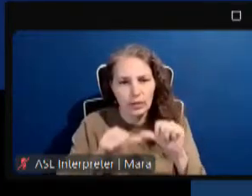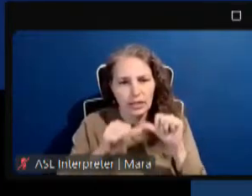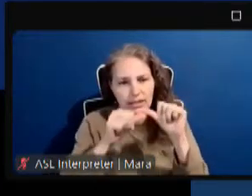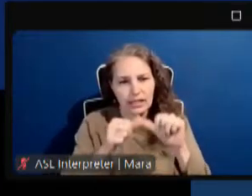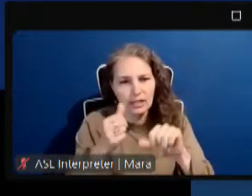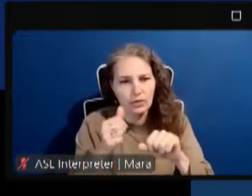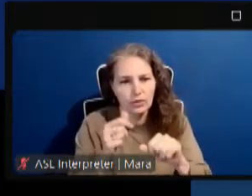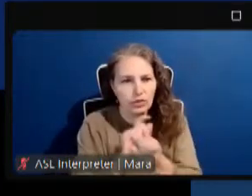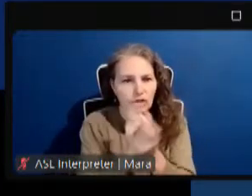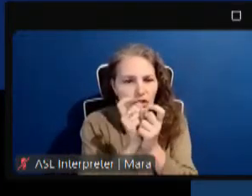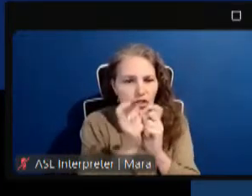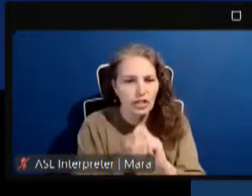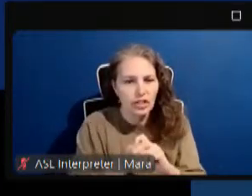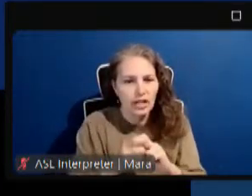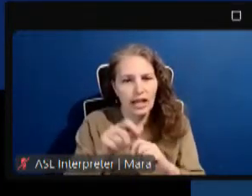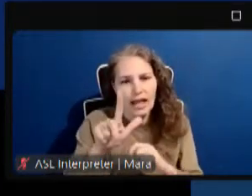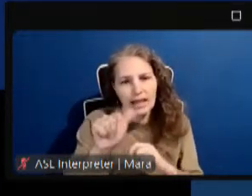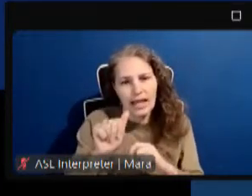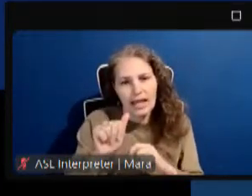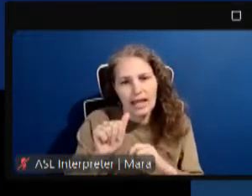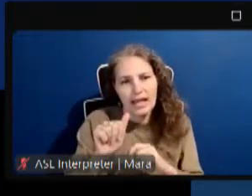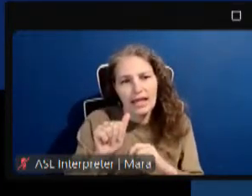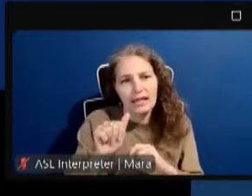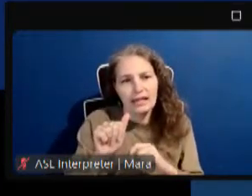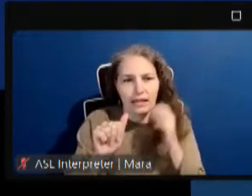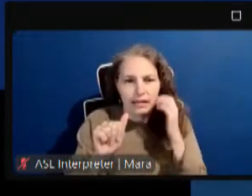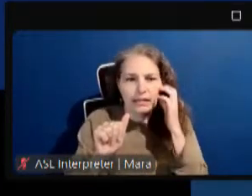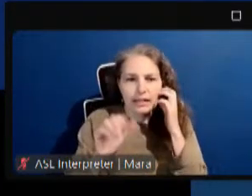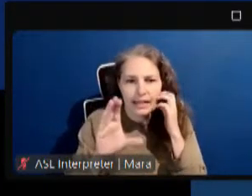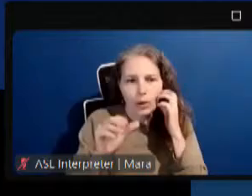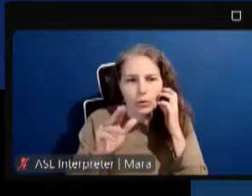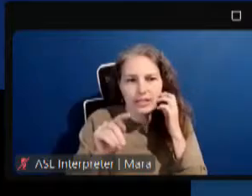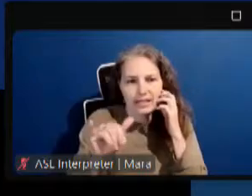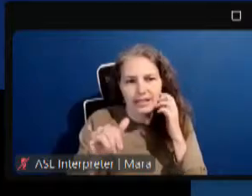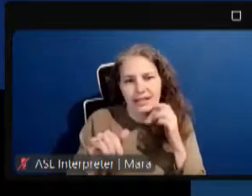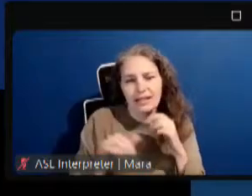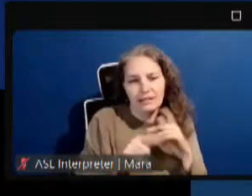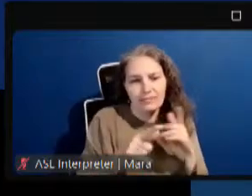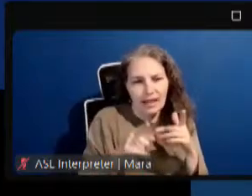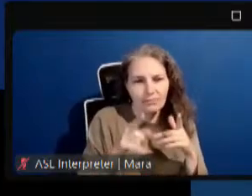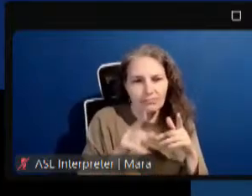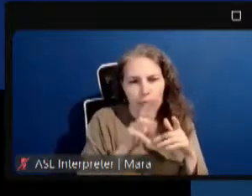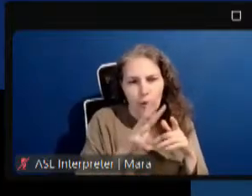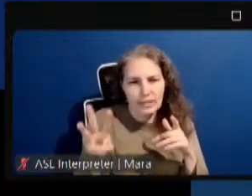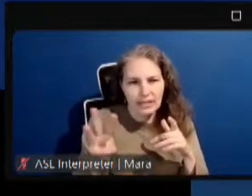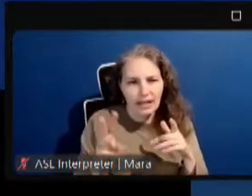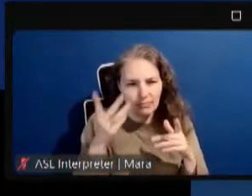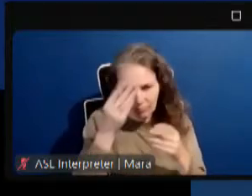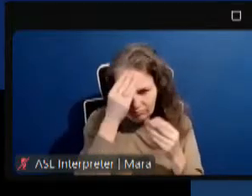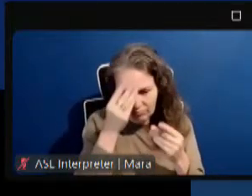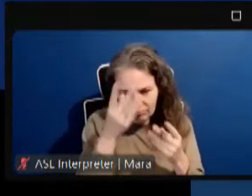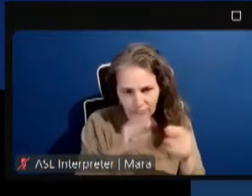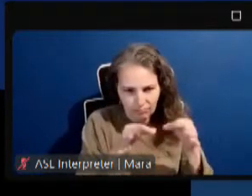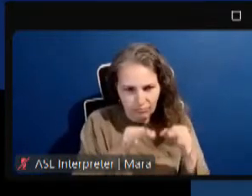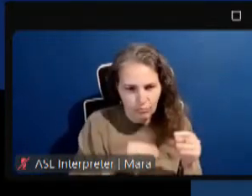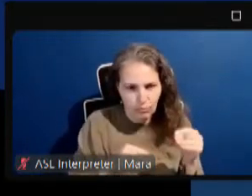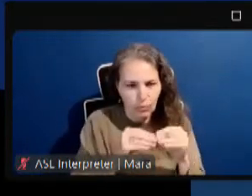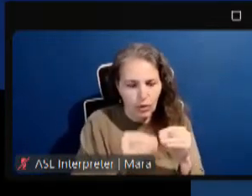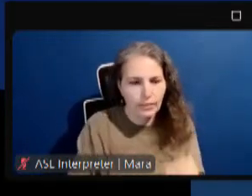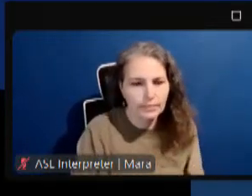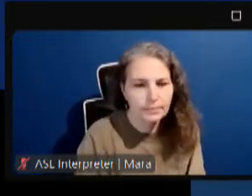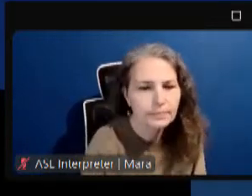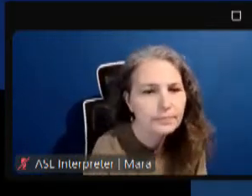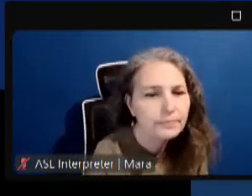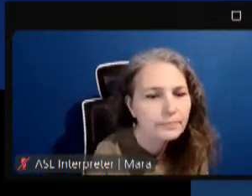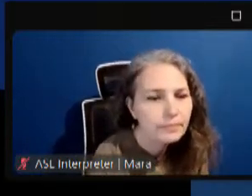our recovery.lacounty.gov /rebuilding website with more information. A week ago, we hosted a virtual